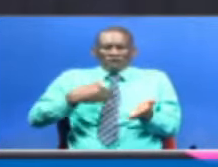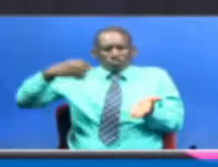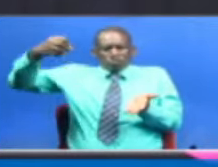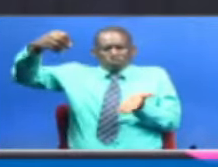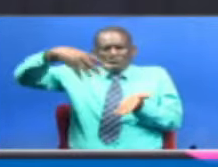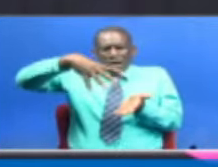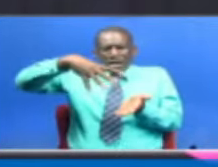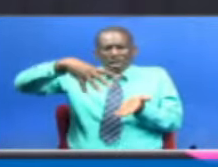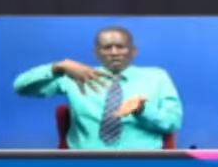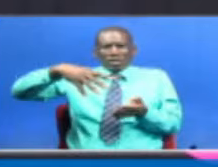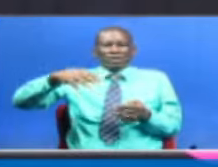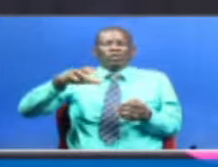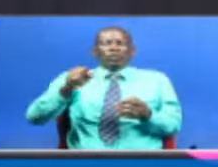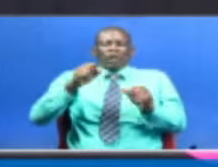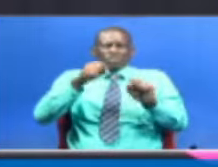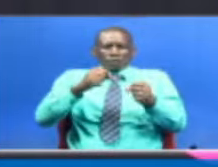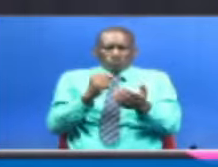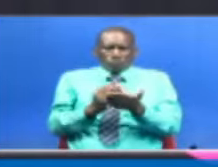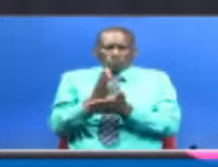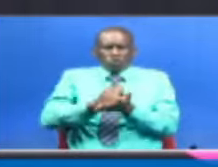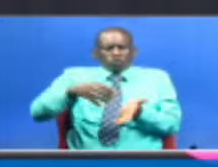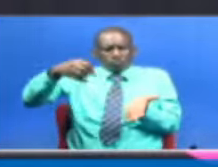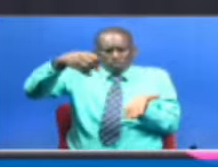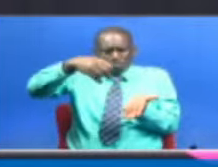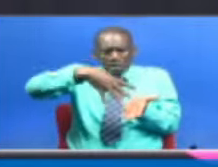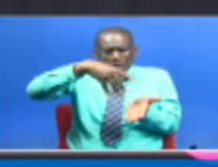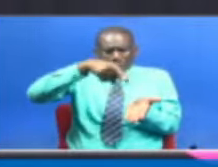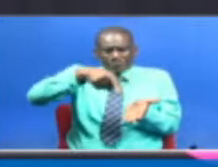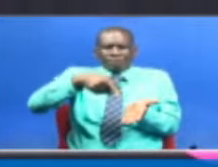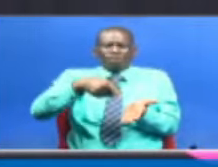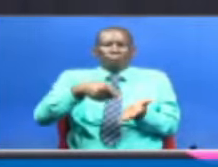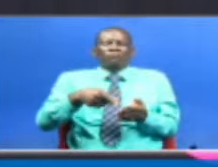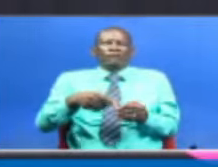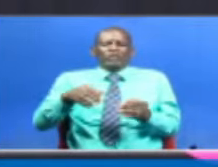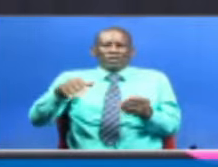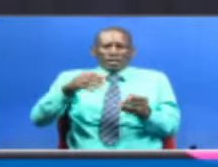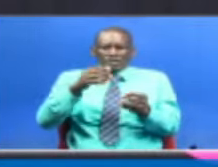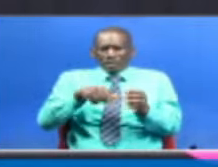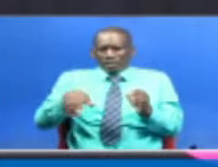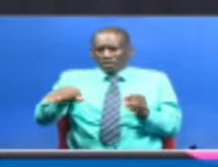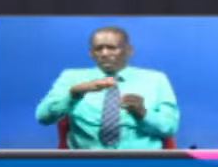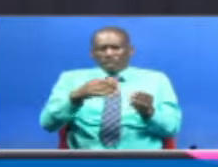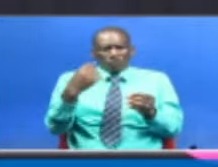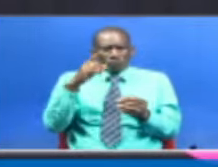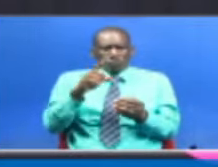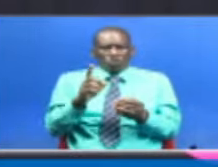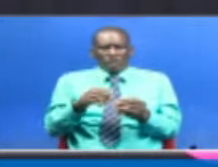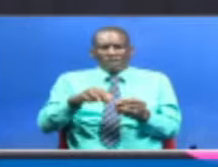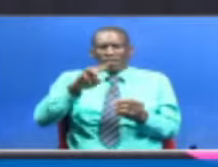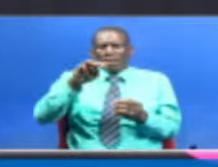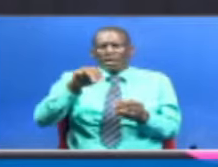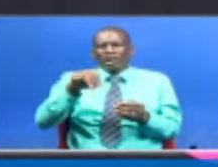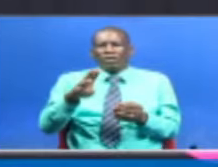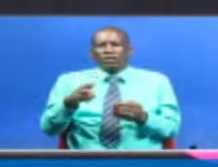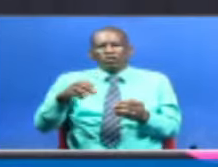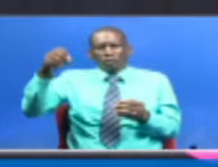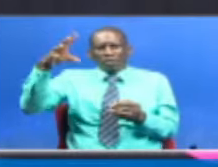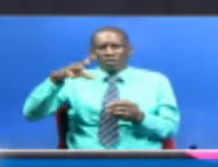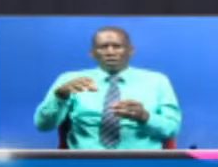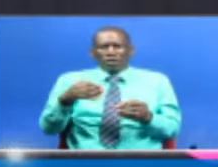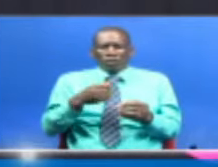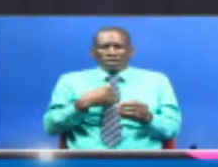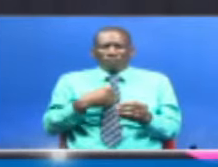be sure that those solar panels are in the area. For 1 megawatt of power, I think we do